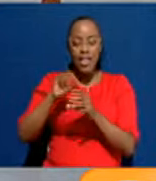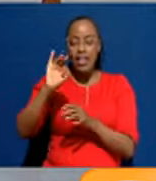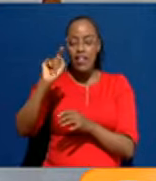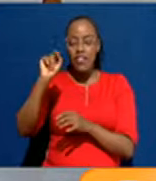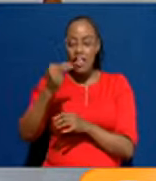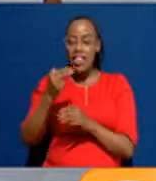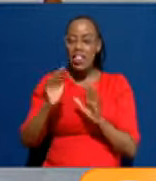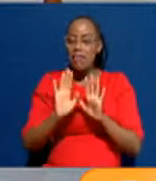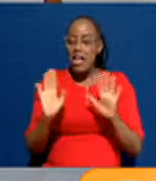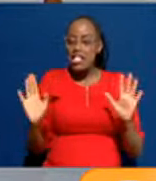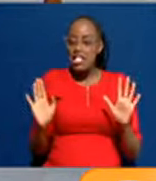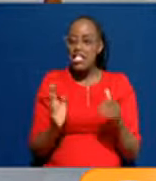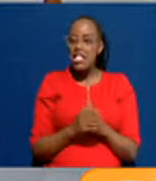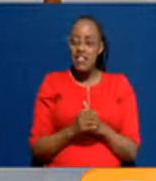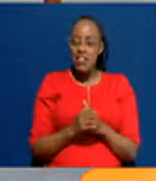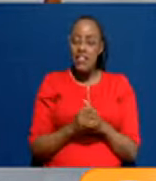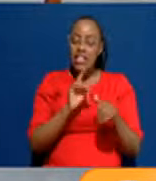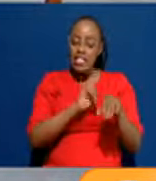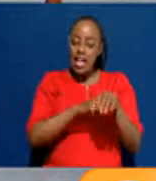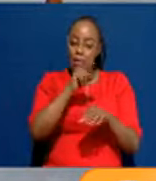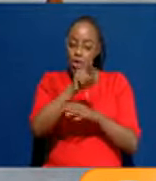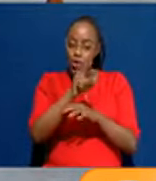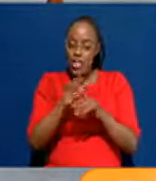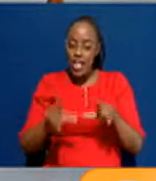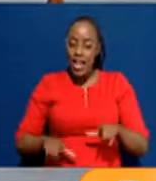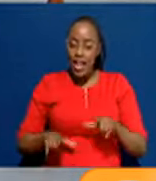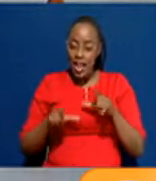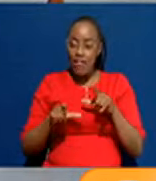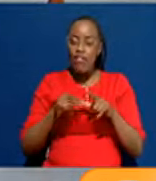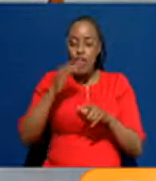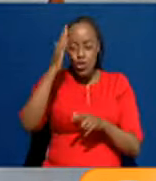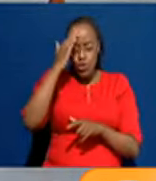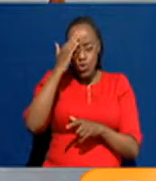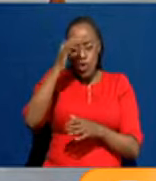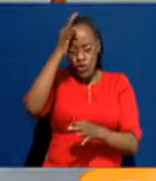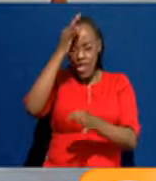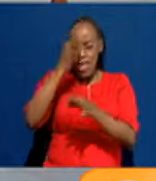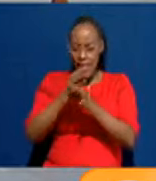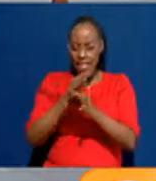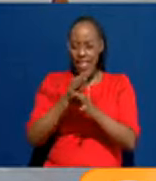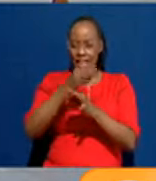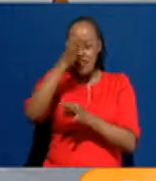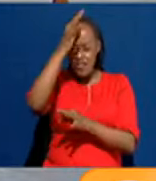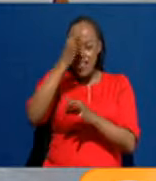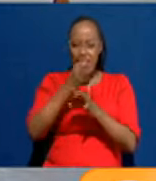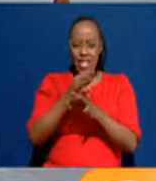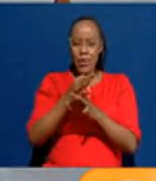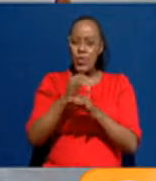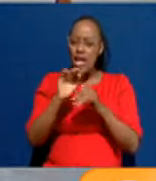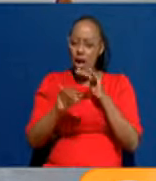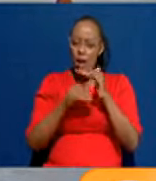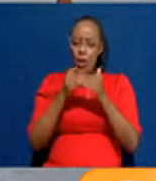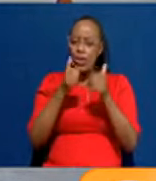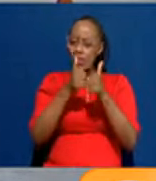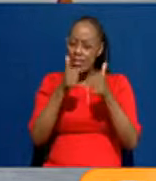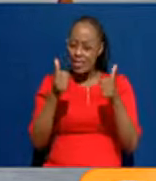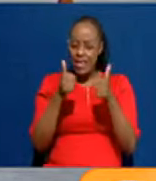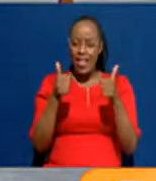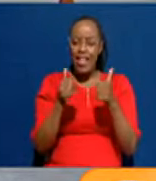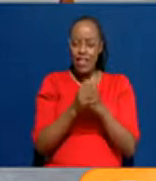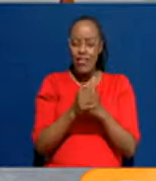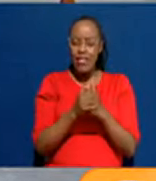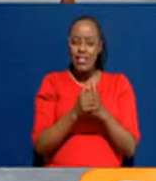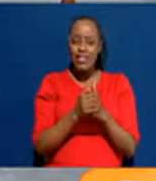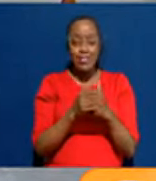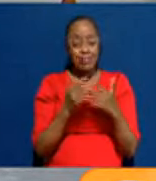faith. Nikiwa kwa hiyo live, ujue tu faith in there. Atutete tu. Tuko sawa. Yes, muko sawa, mutulie.